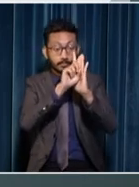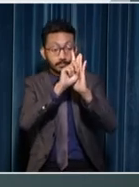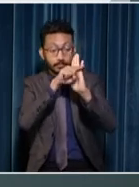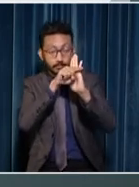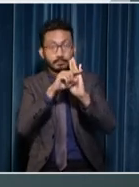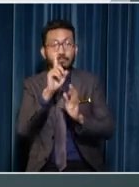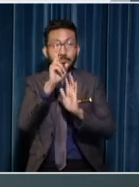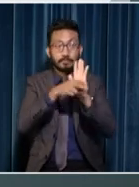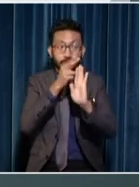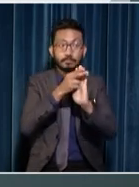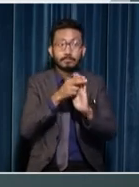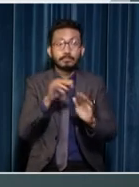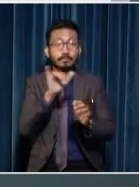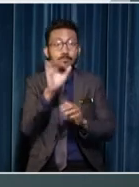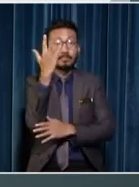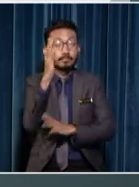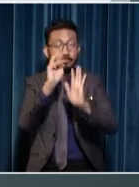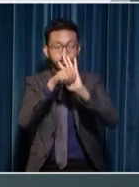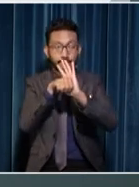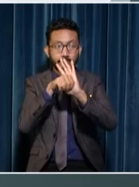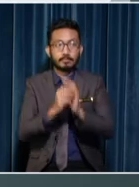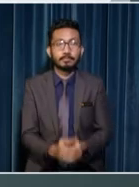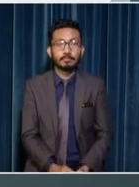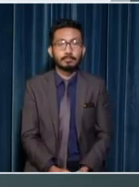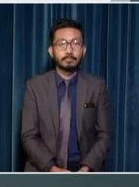1/4 hour equals 15 minutes.